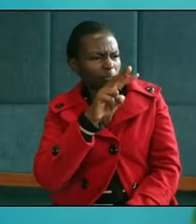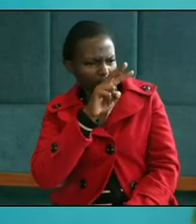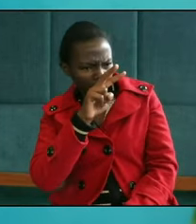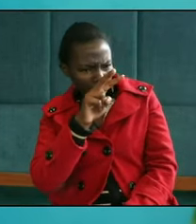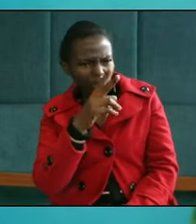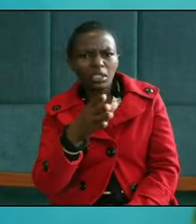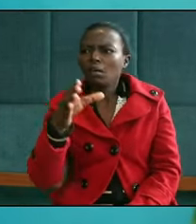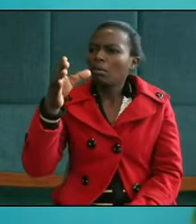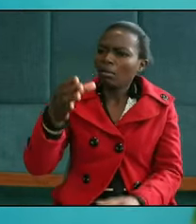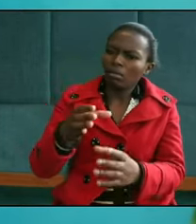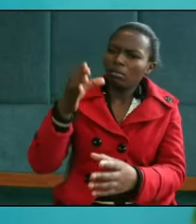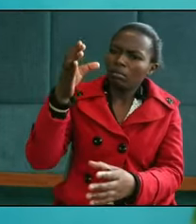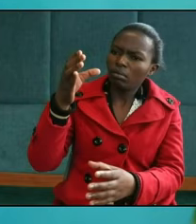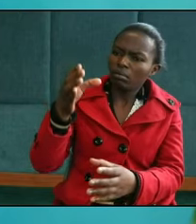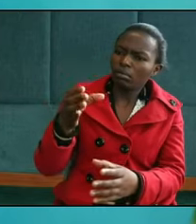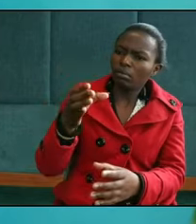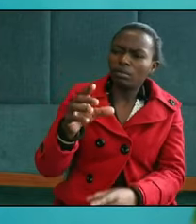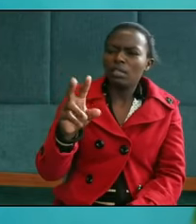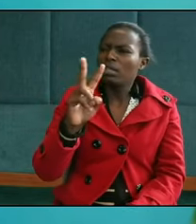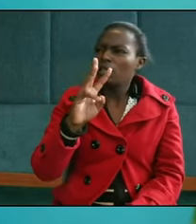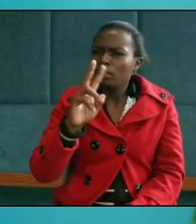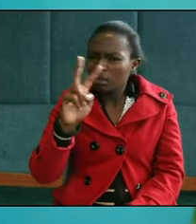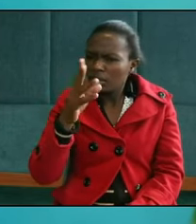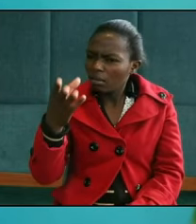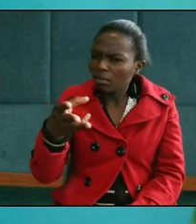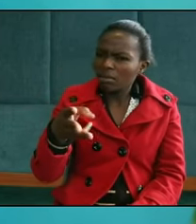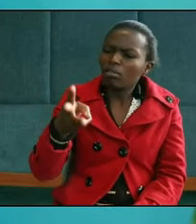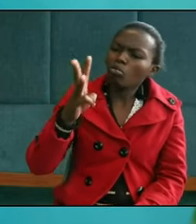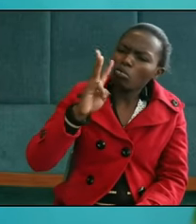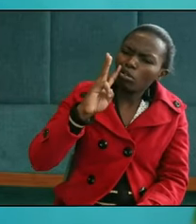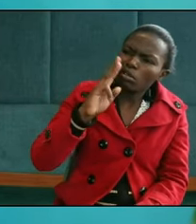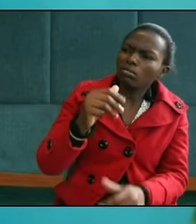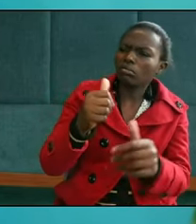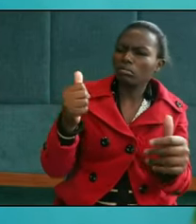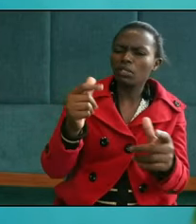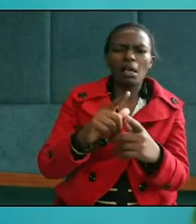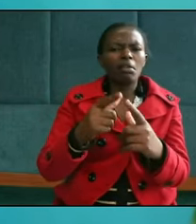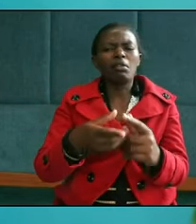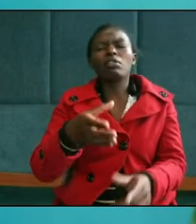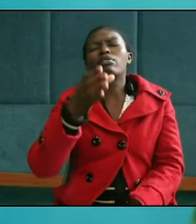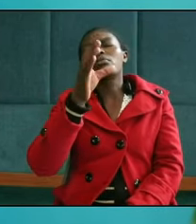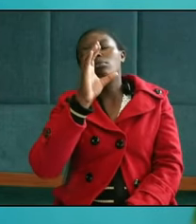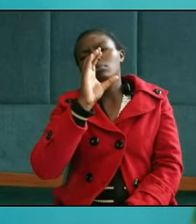They turn the glass round and then they bring systematically to the mouth.